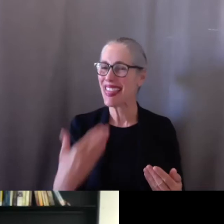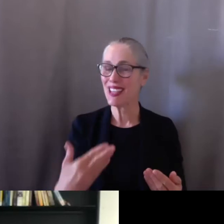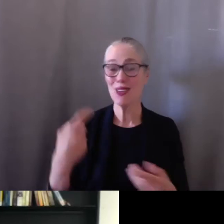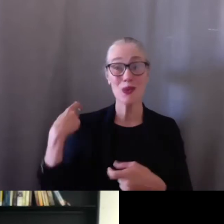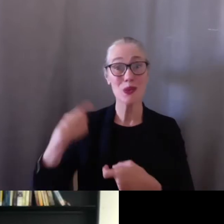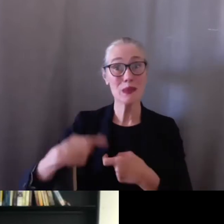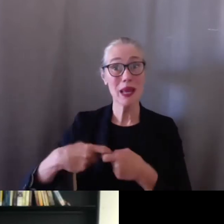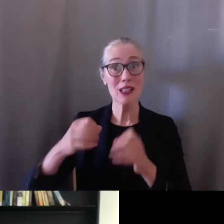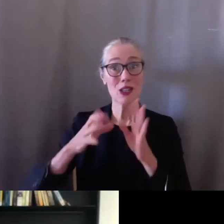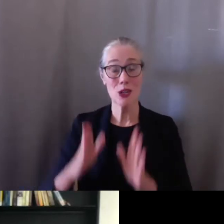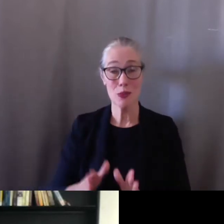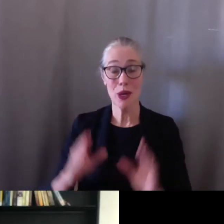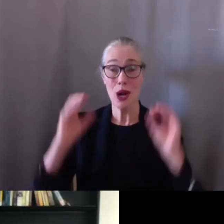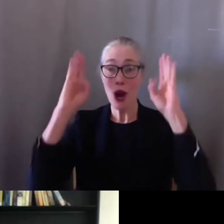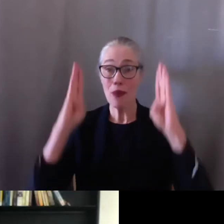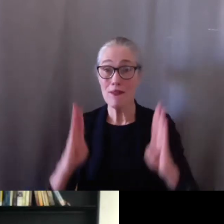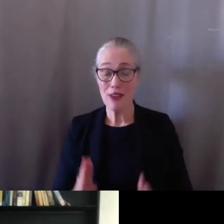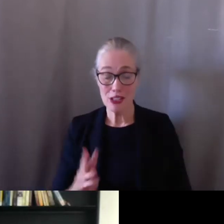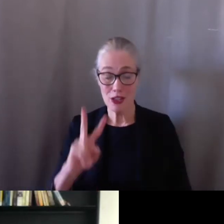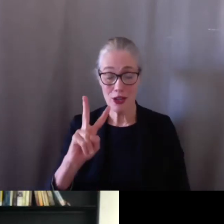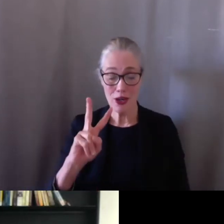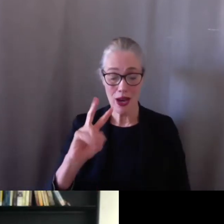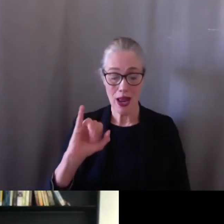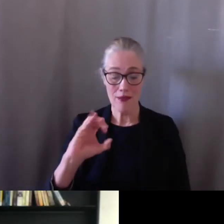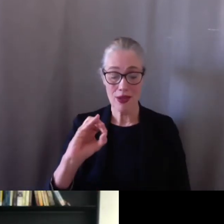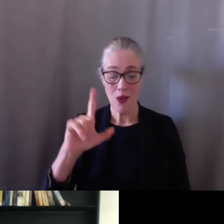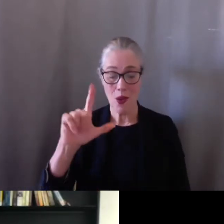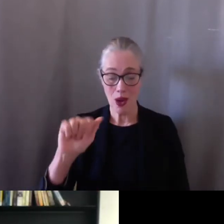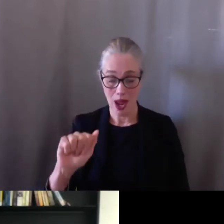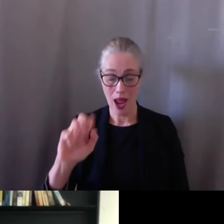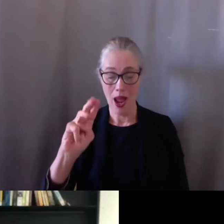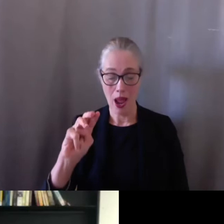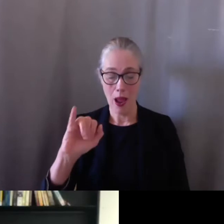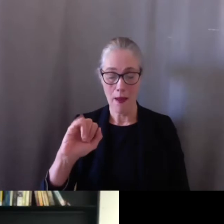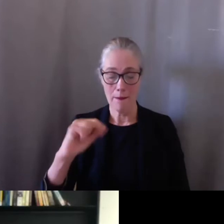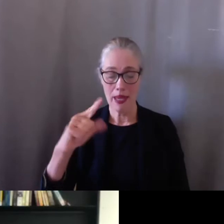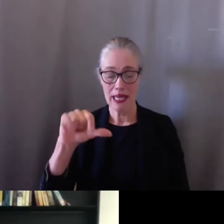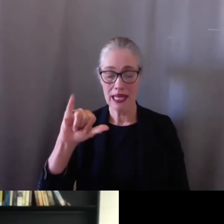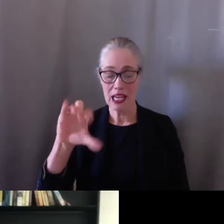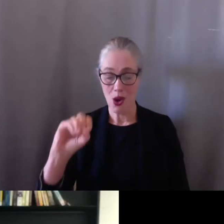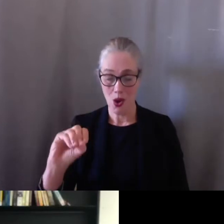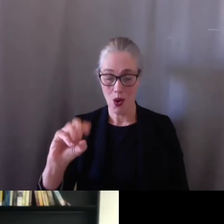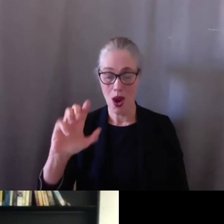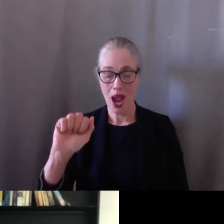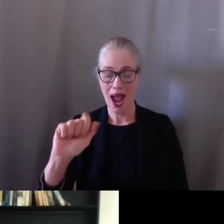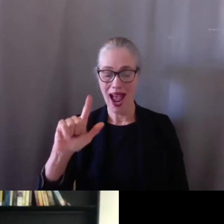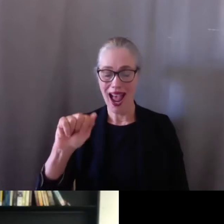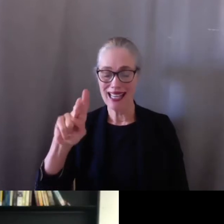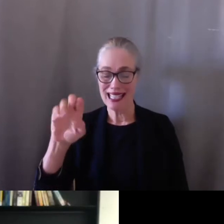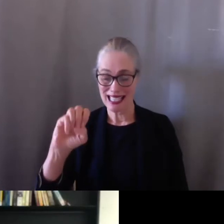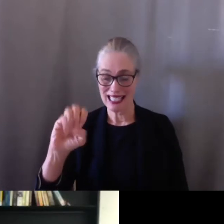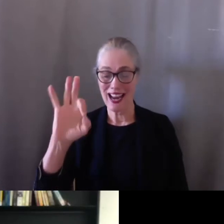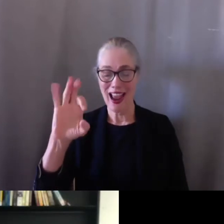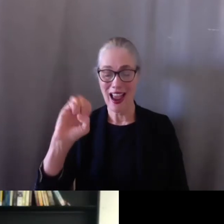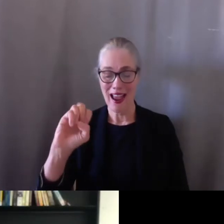to IHC Associate Director Erin Nerstad, Assistant Director Adam Morrison, and Senior Artist Paula